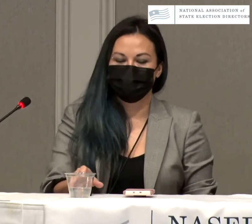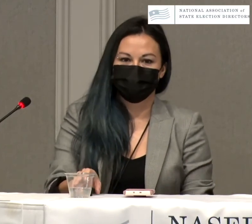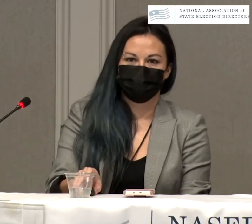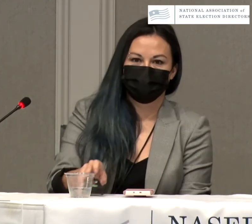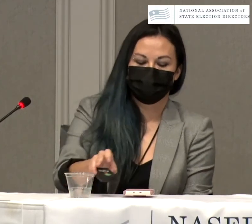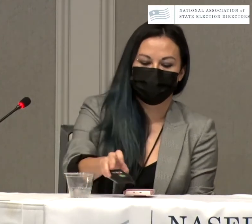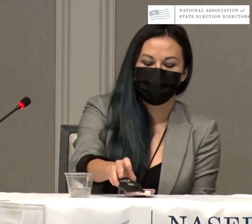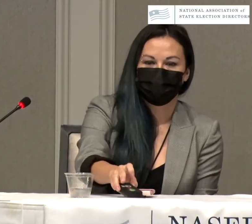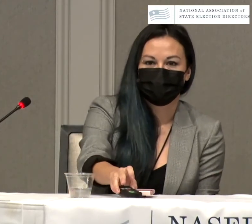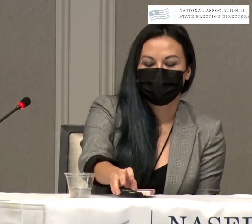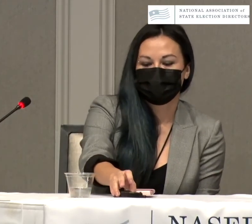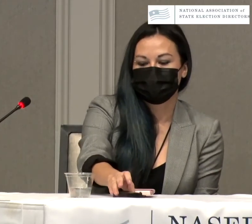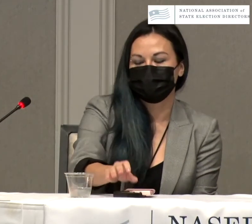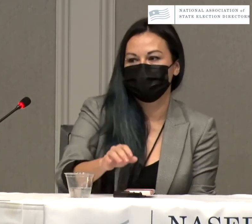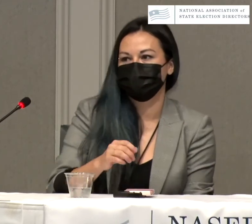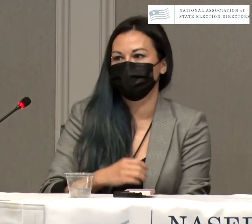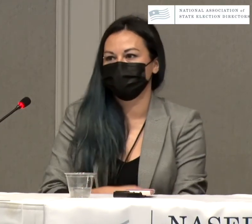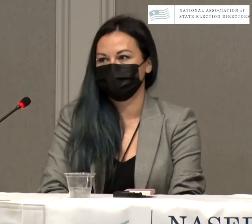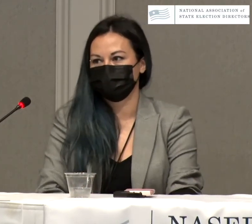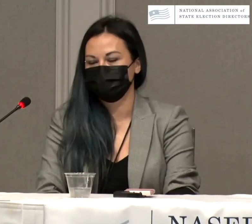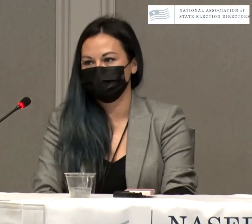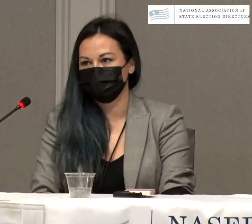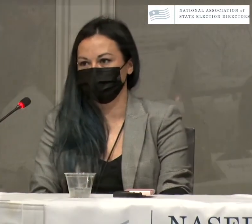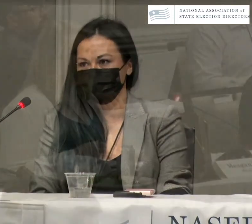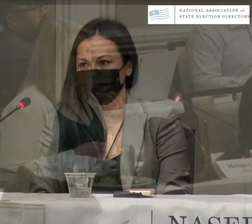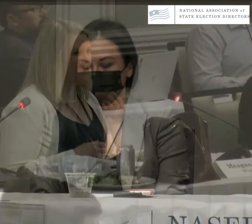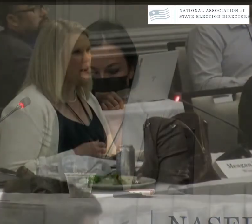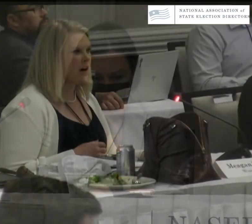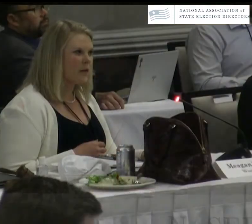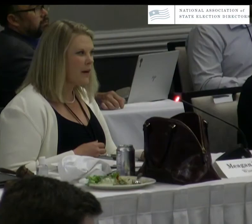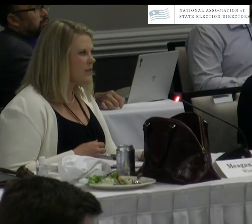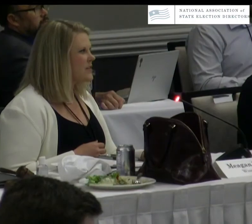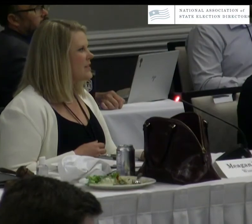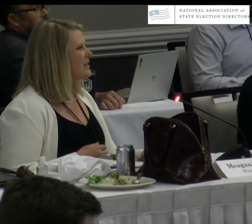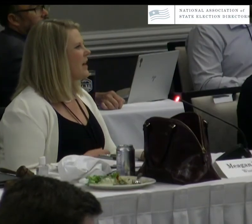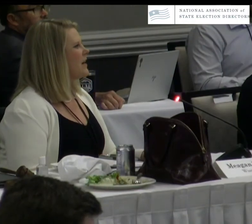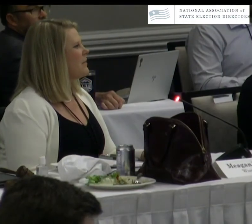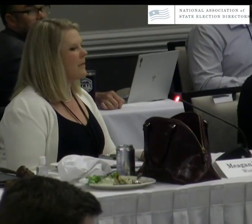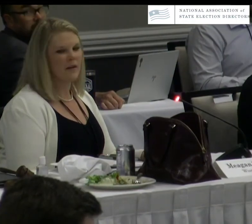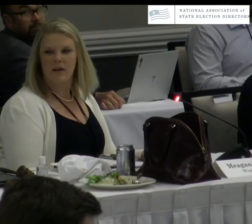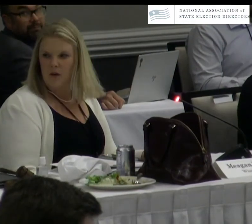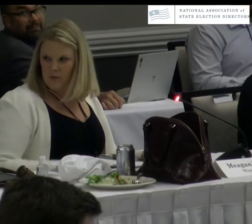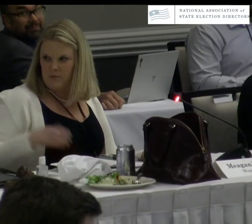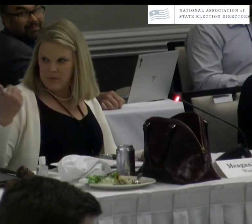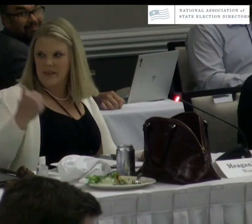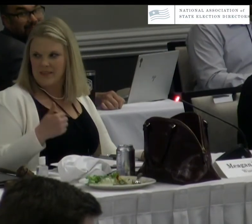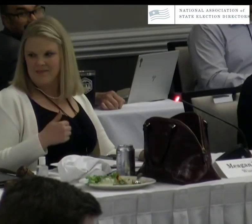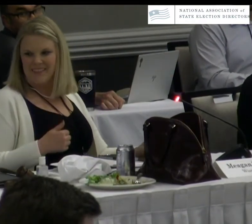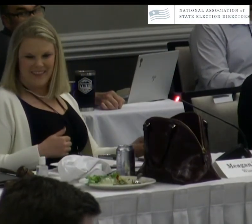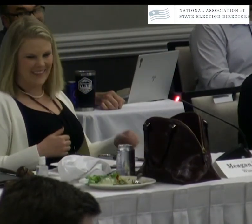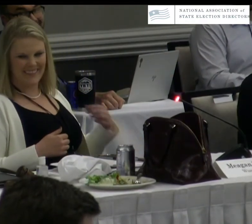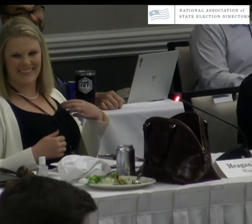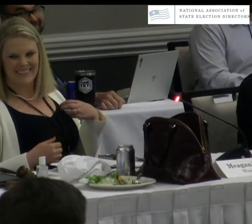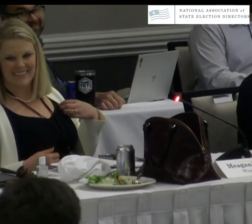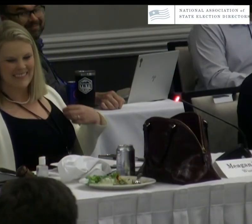well thank you all very much um i think we might have time for a question um please